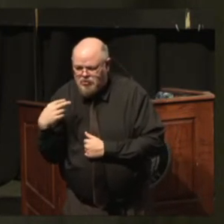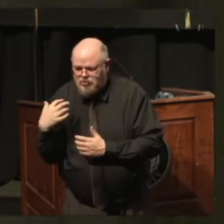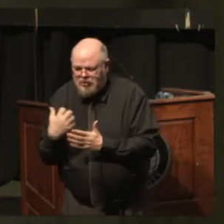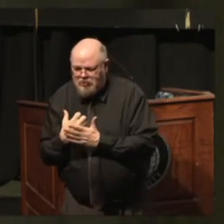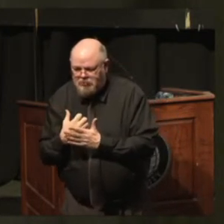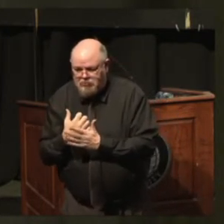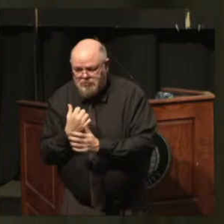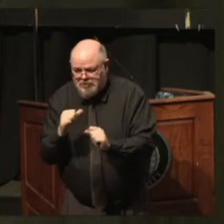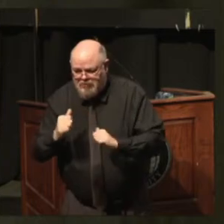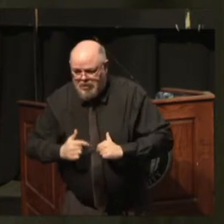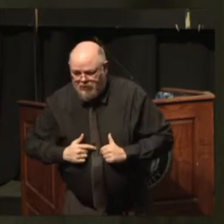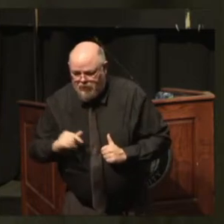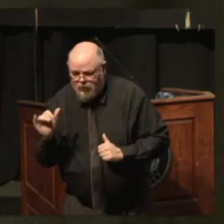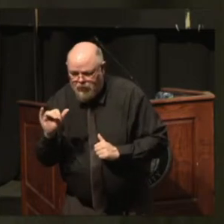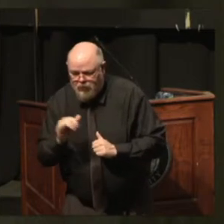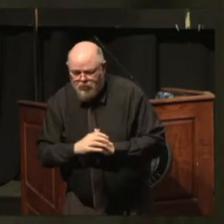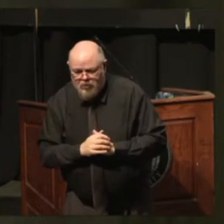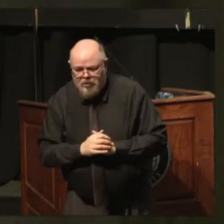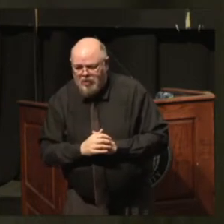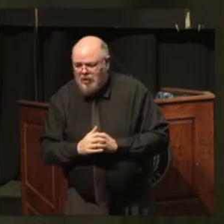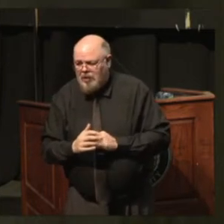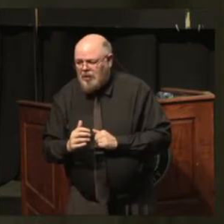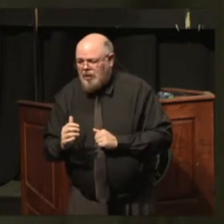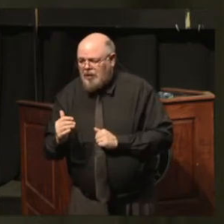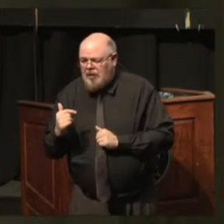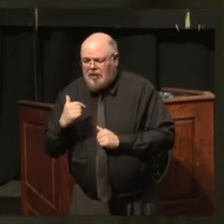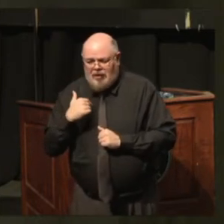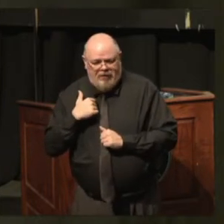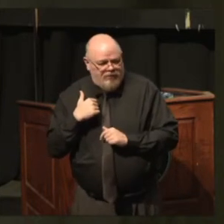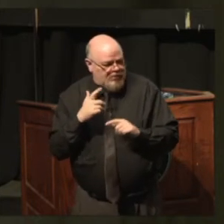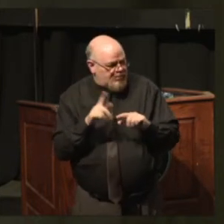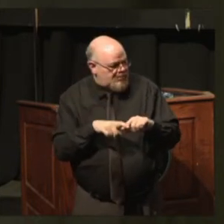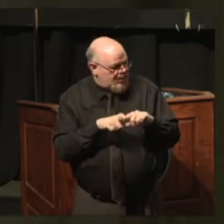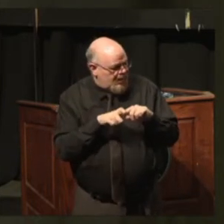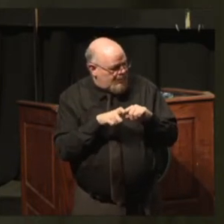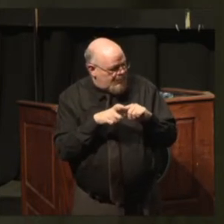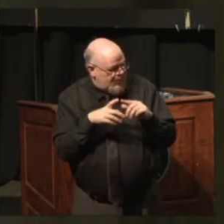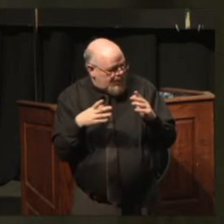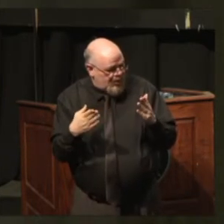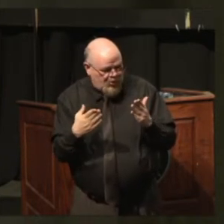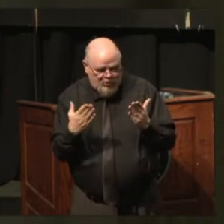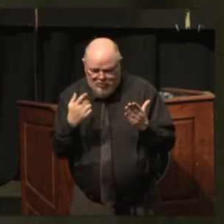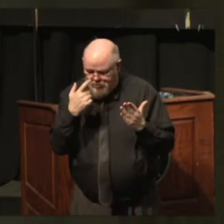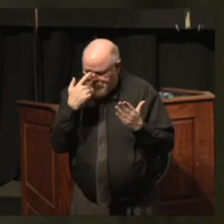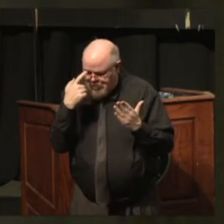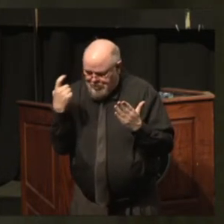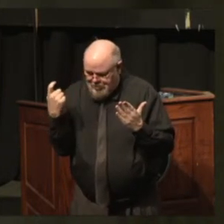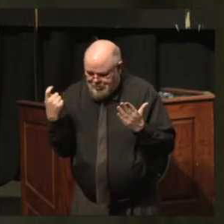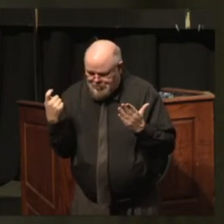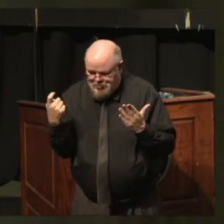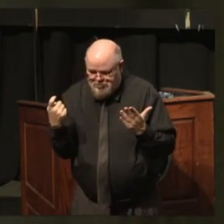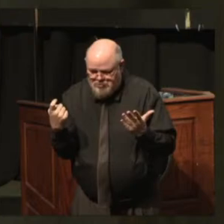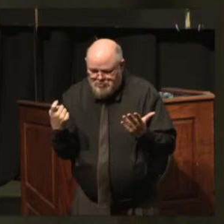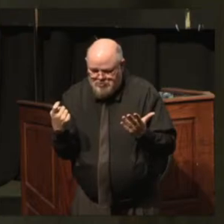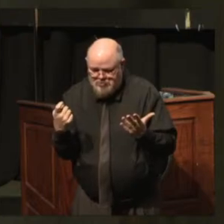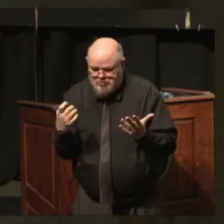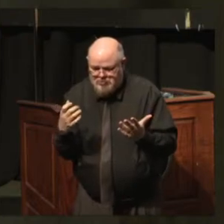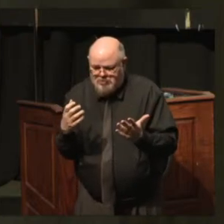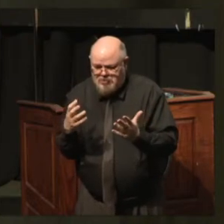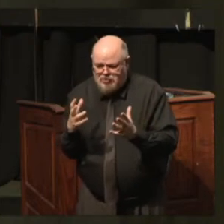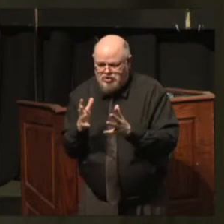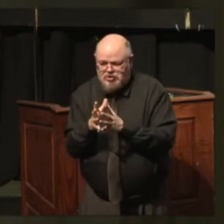in ICU. And usually I have to stop here and say, I need to tell everyone what I have, because I always forget, because of the story. Dr. Hawkins took care of